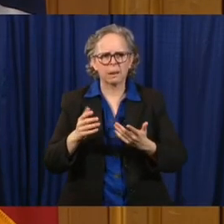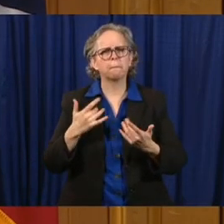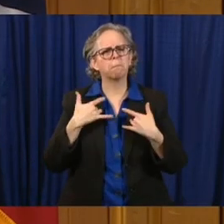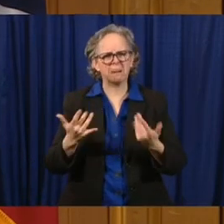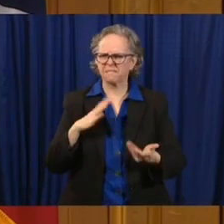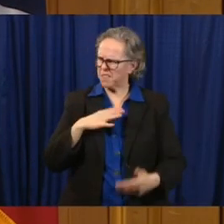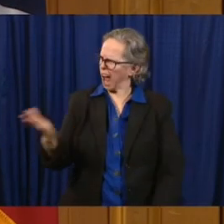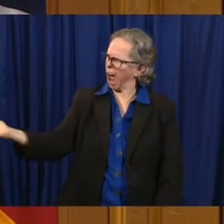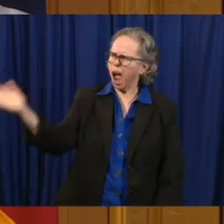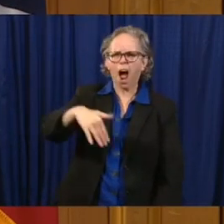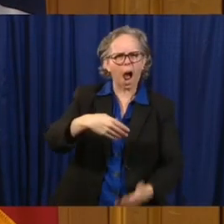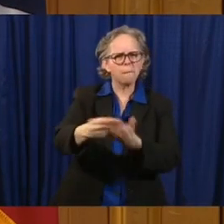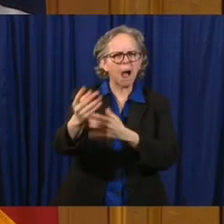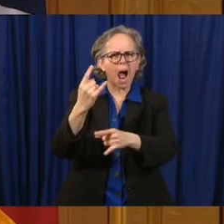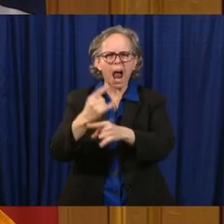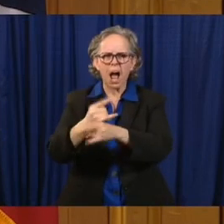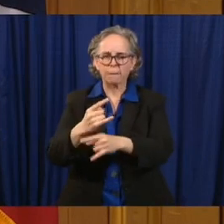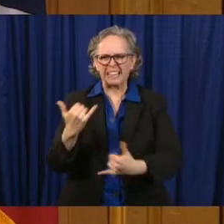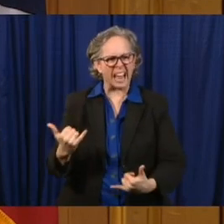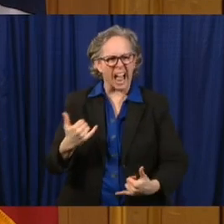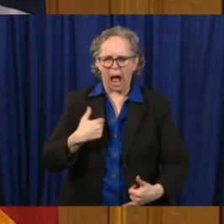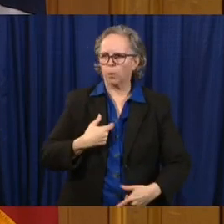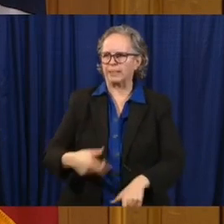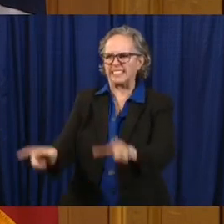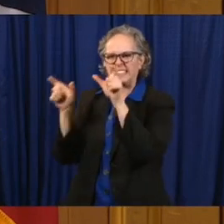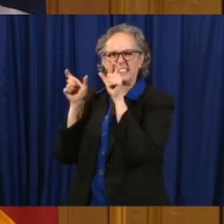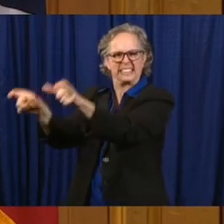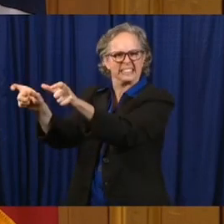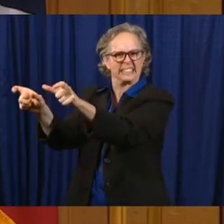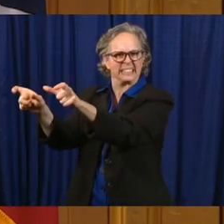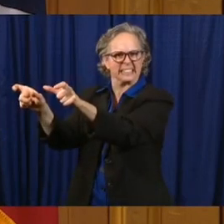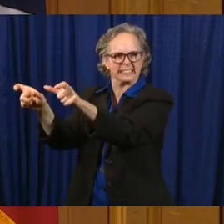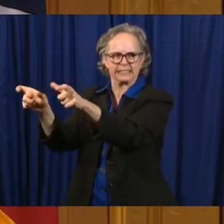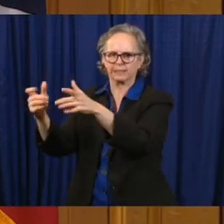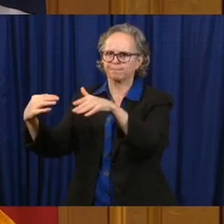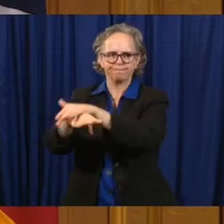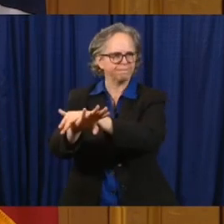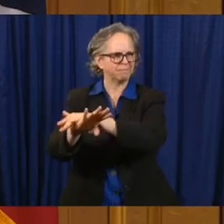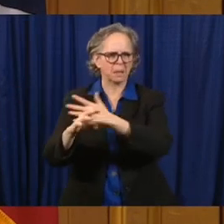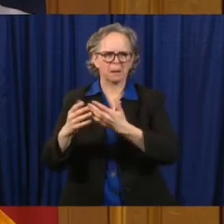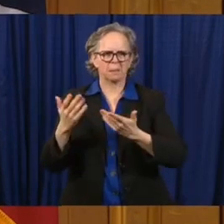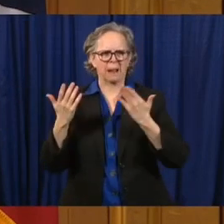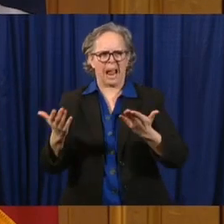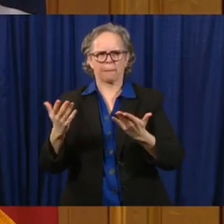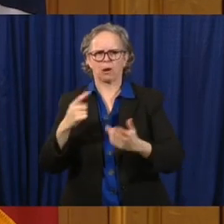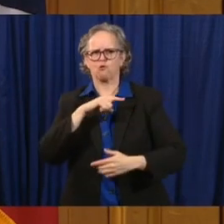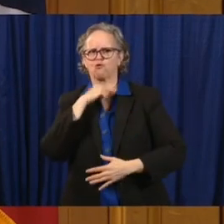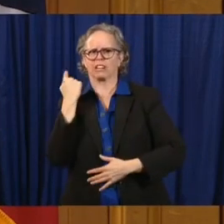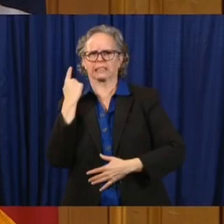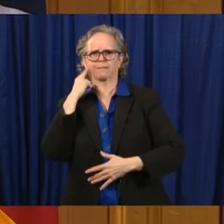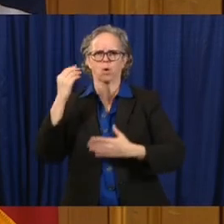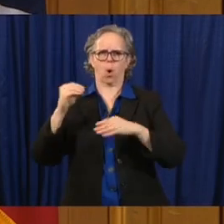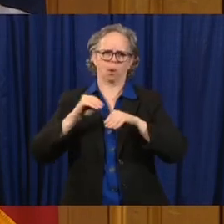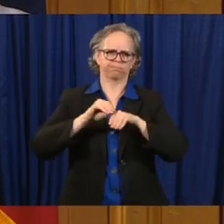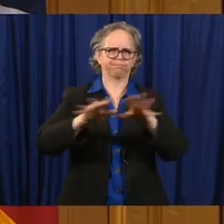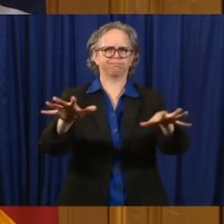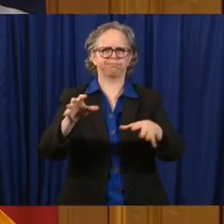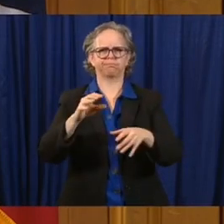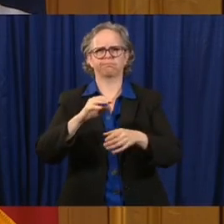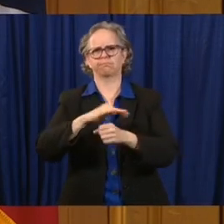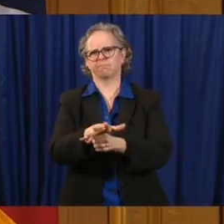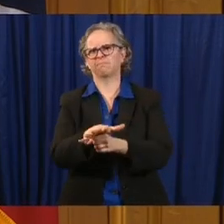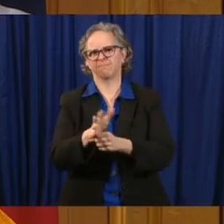coming in to buy liquor are creating a health hazard, and that is something that we have to take action in